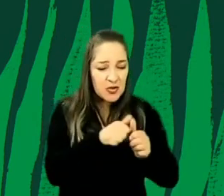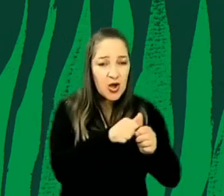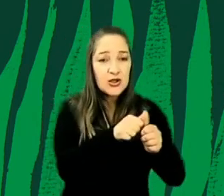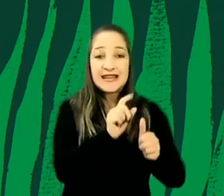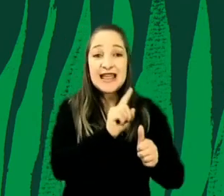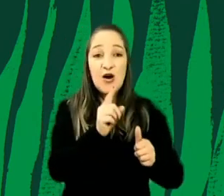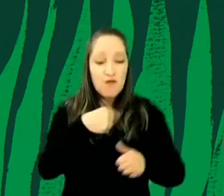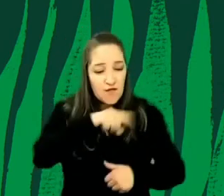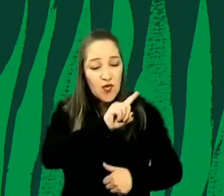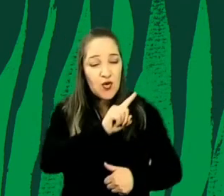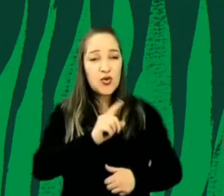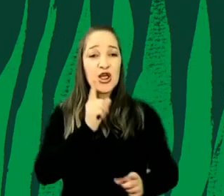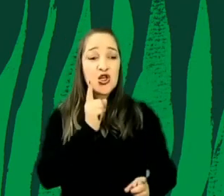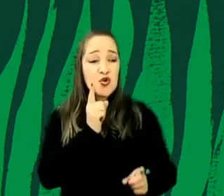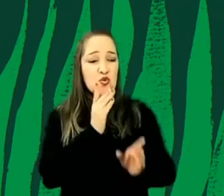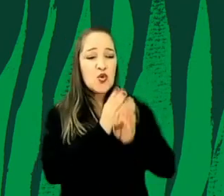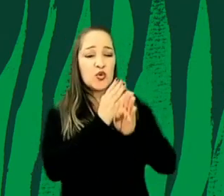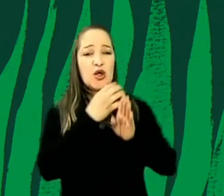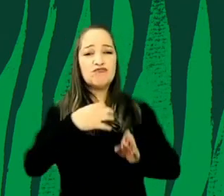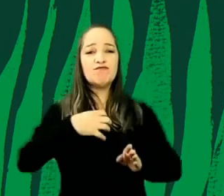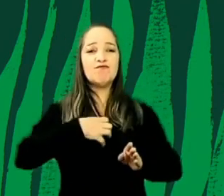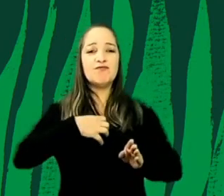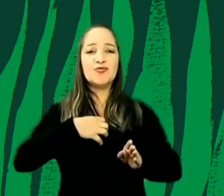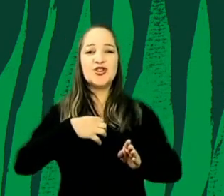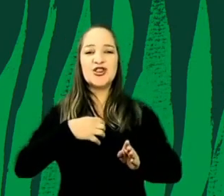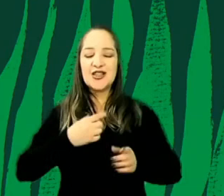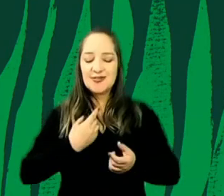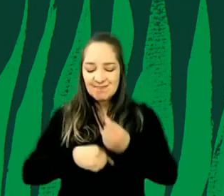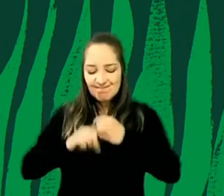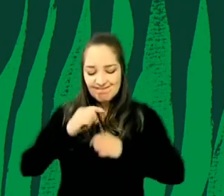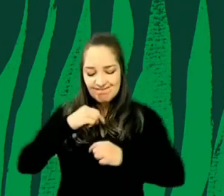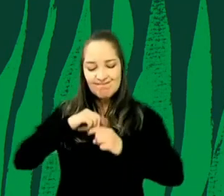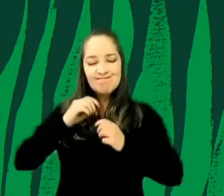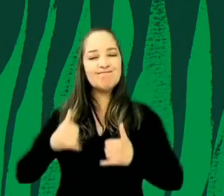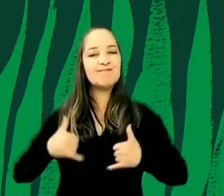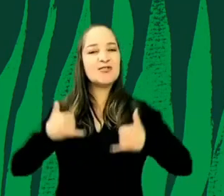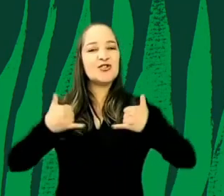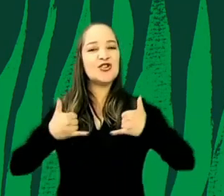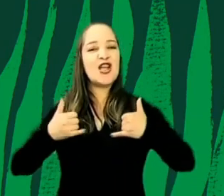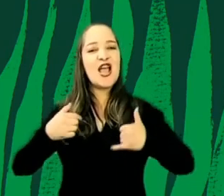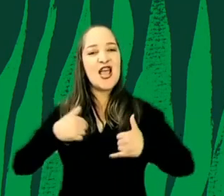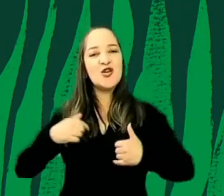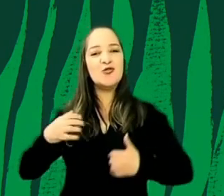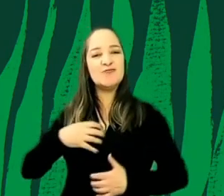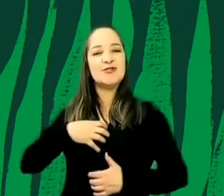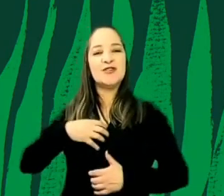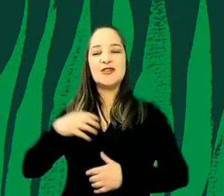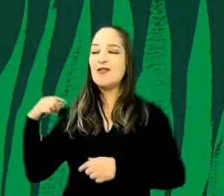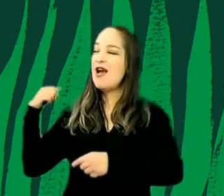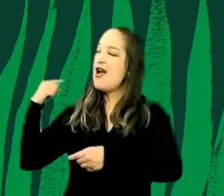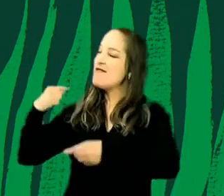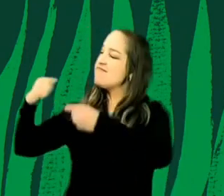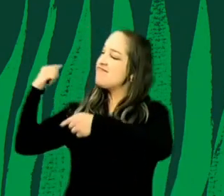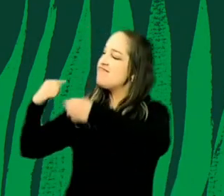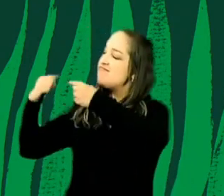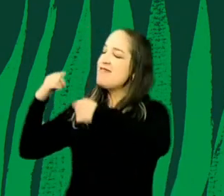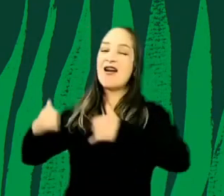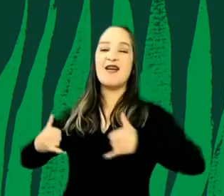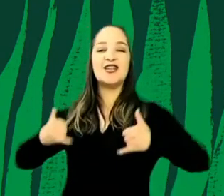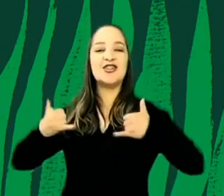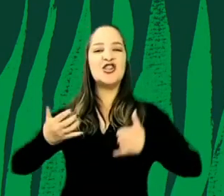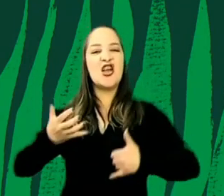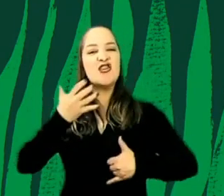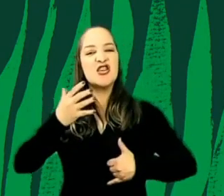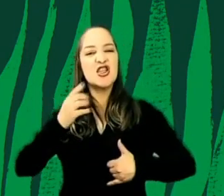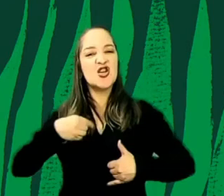all of that energy, all that ancestral energy, you know, that wanted us to have just this hour together by